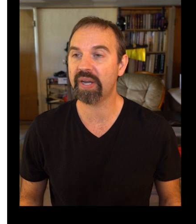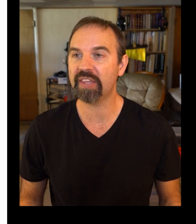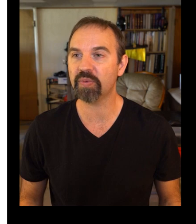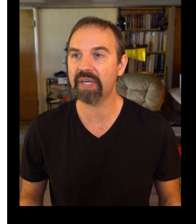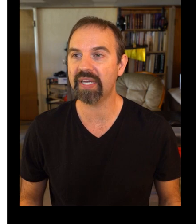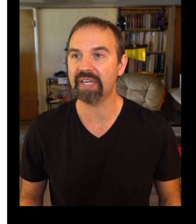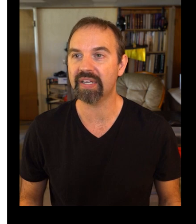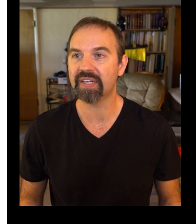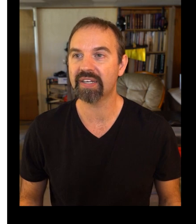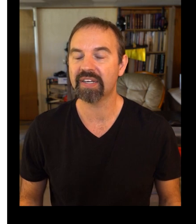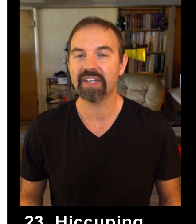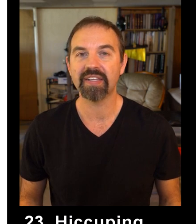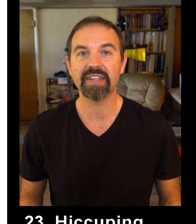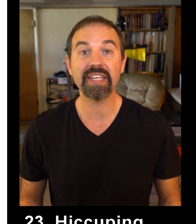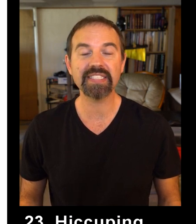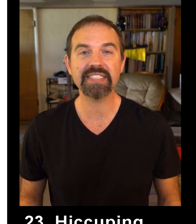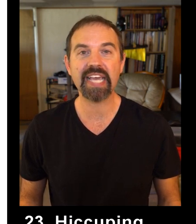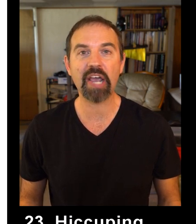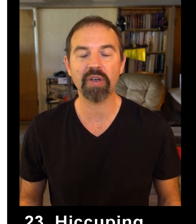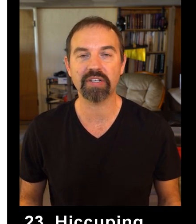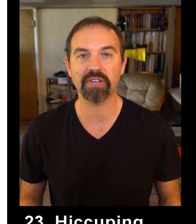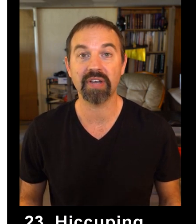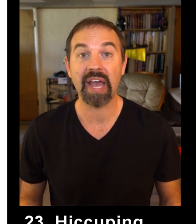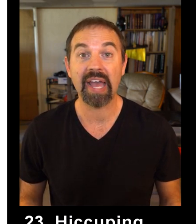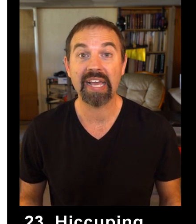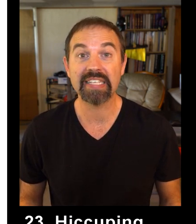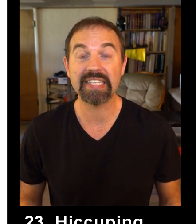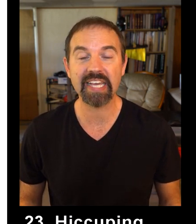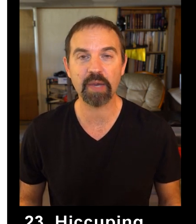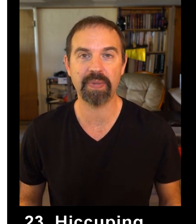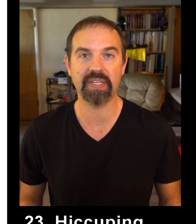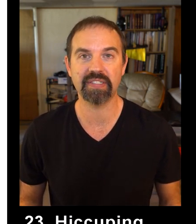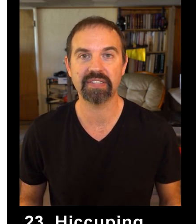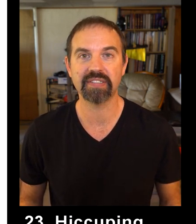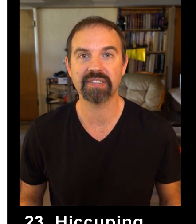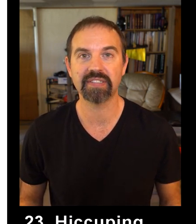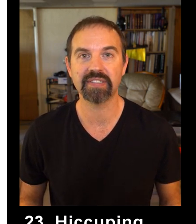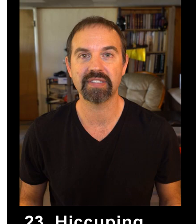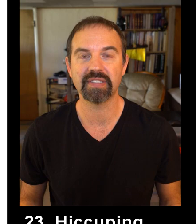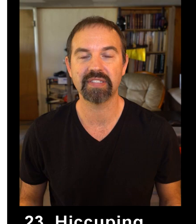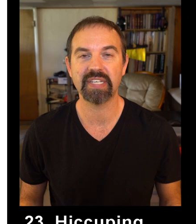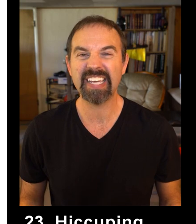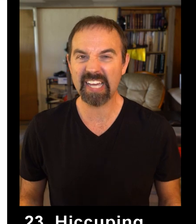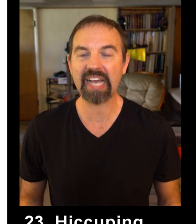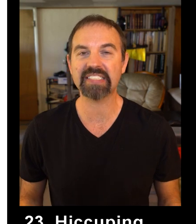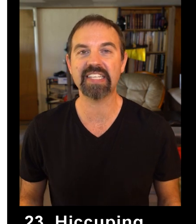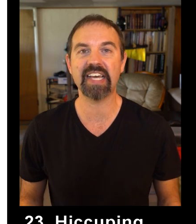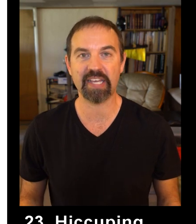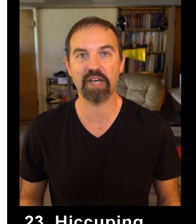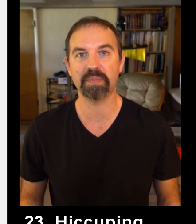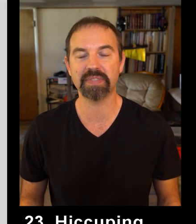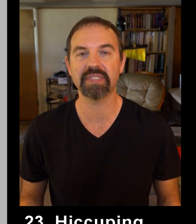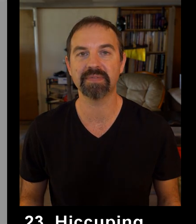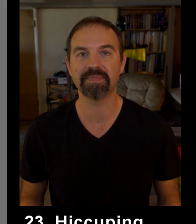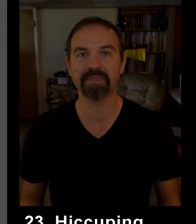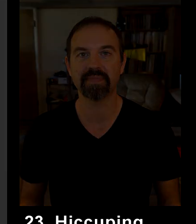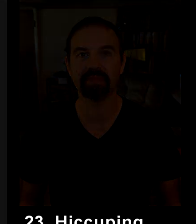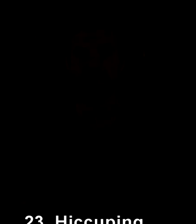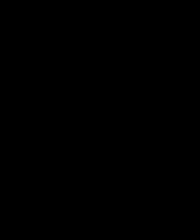Number 23, this character is hiccuping. He has the